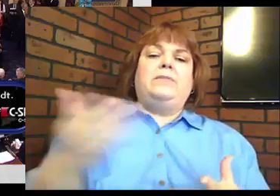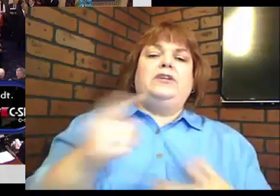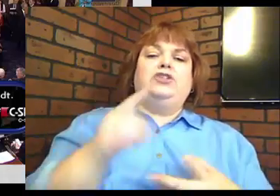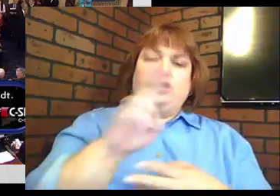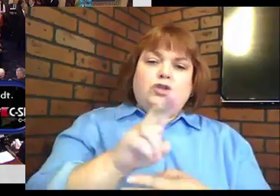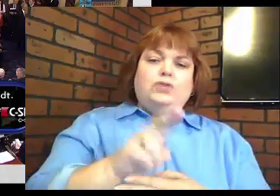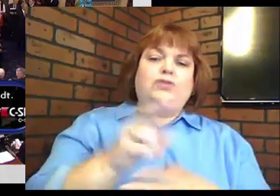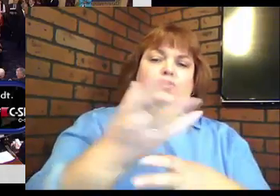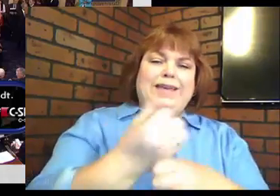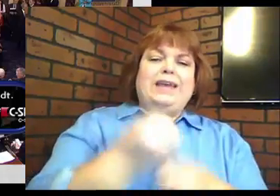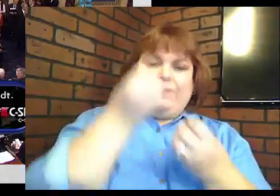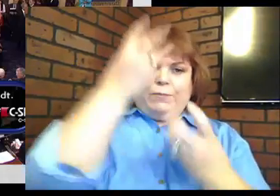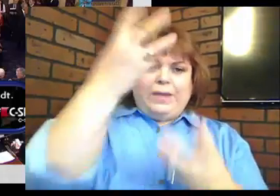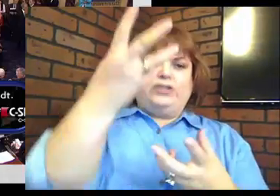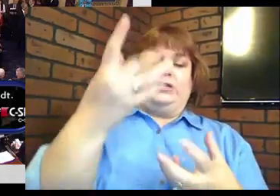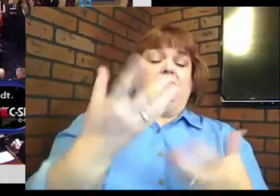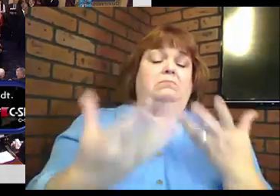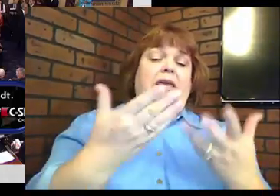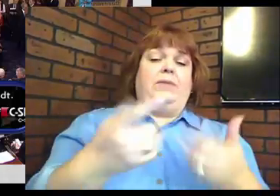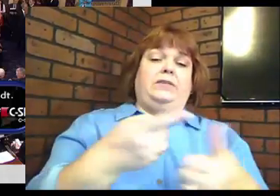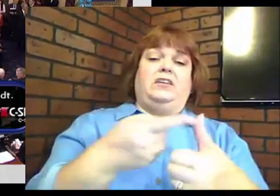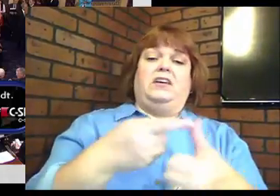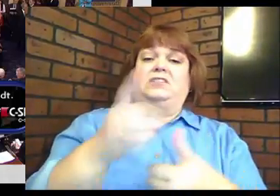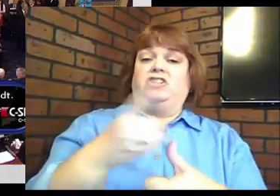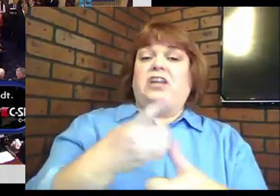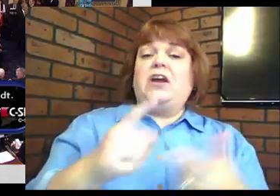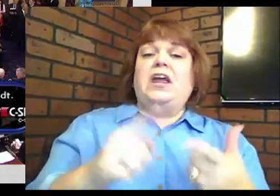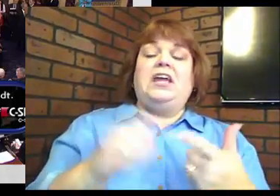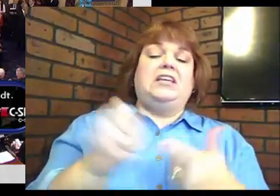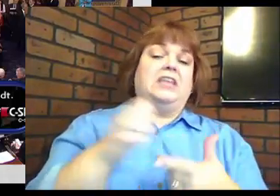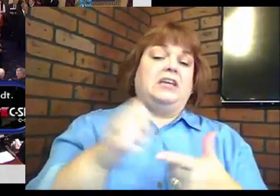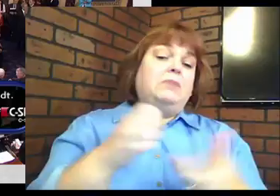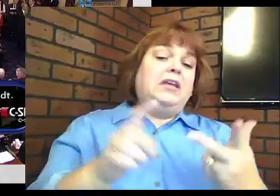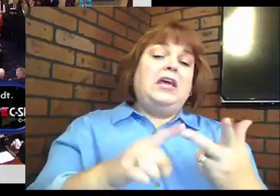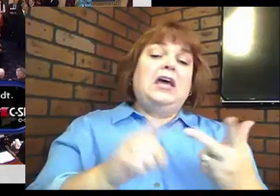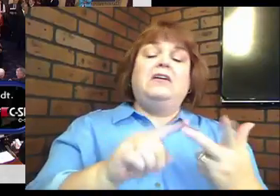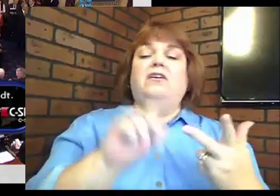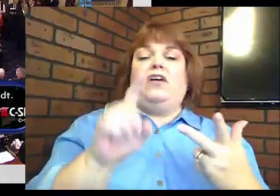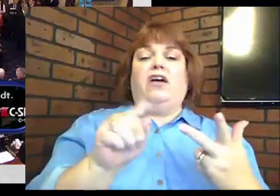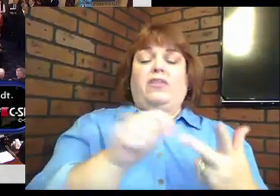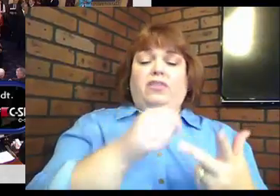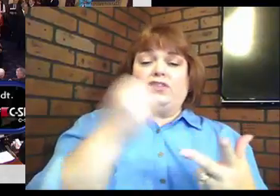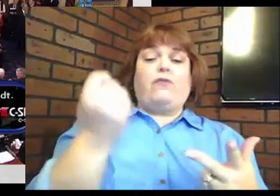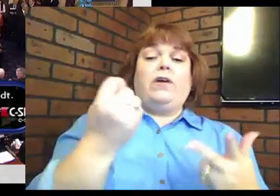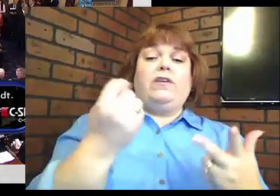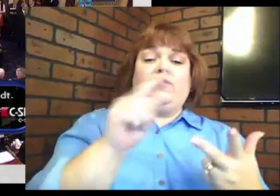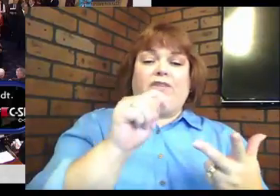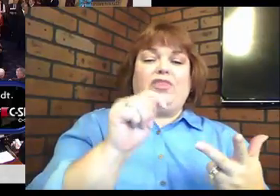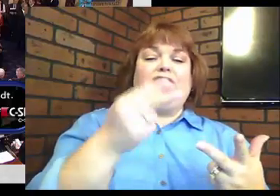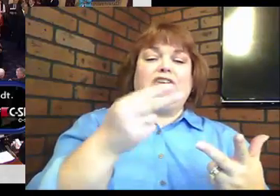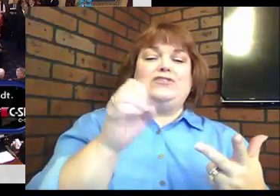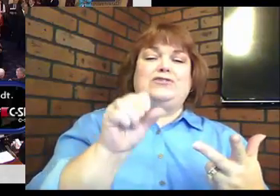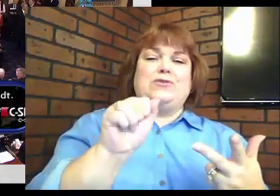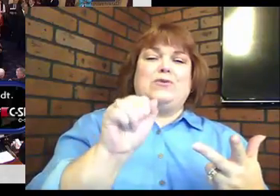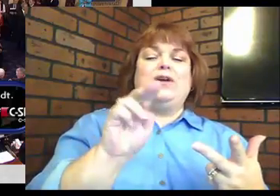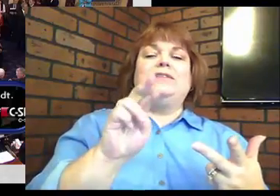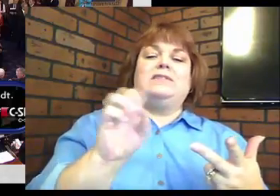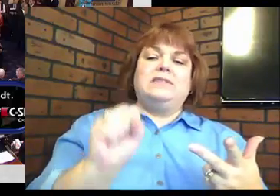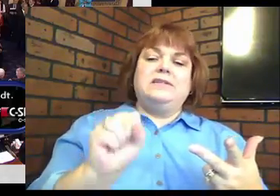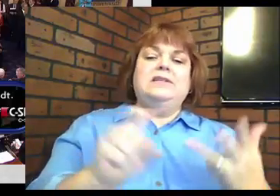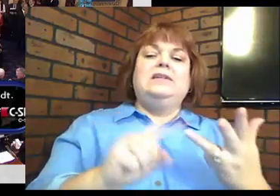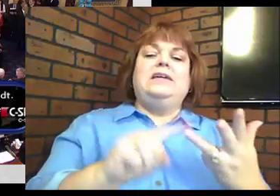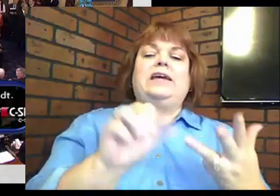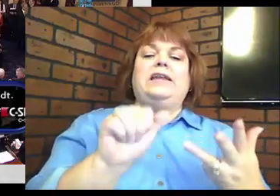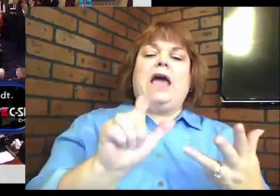passes. Okay. So when the House of Representatives or the Senate has to vote